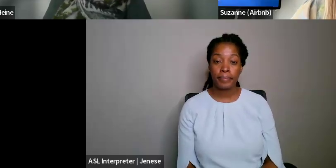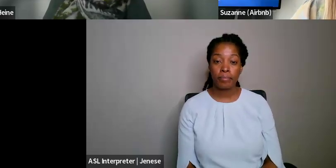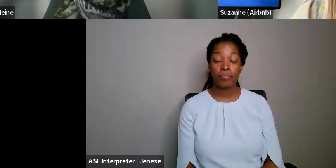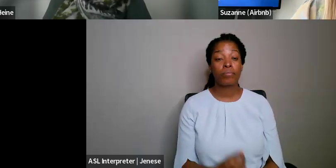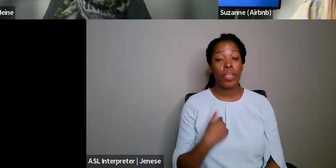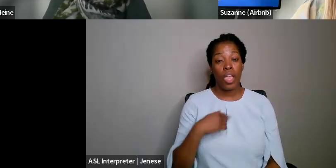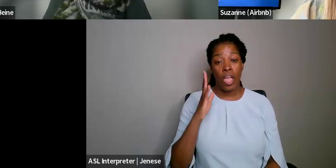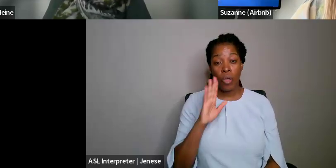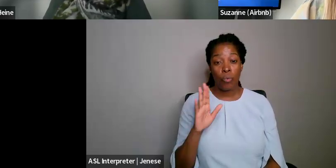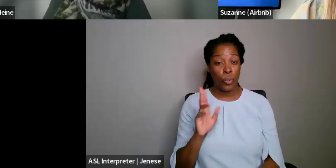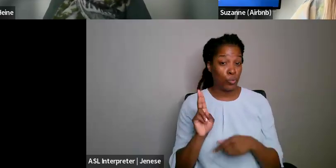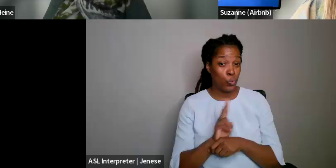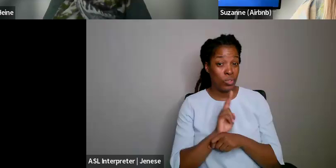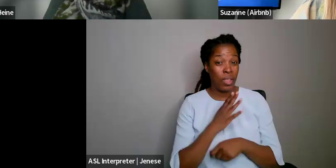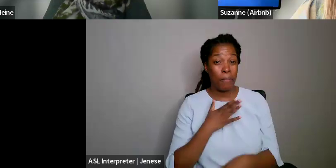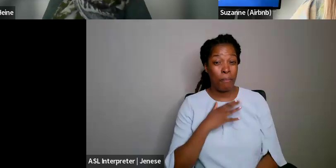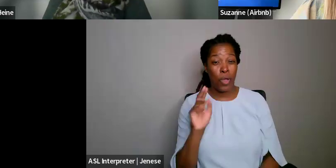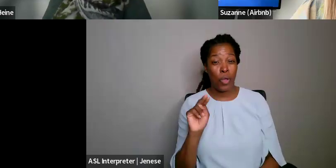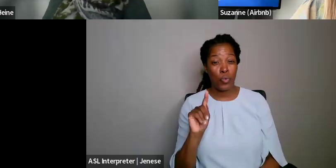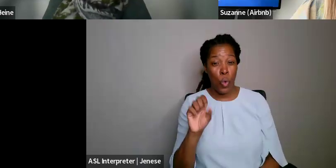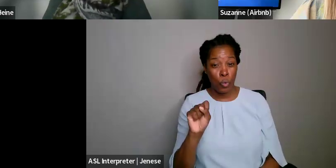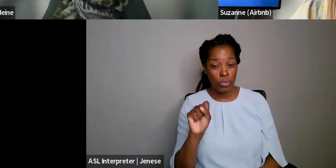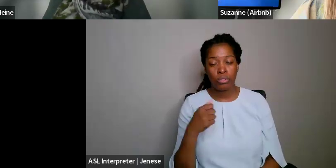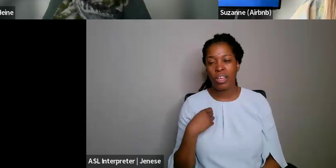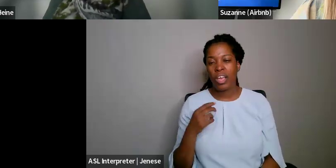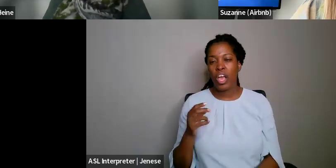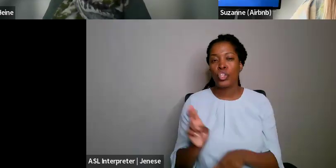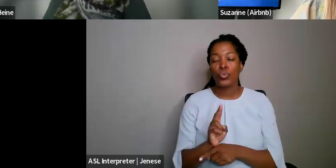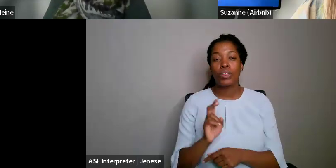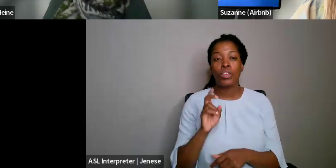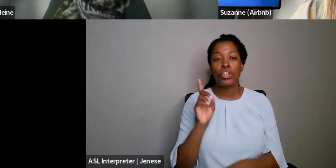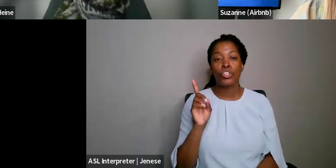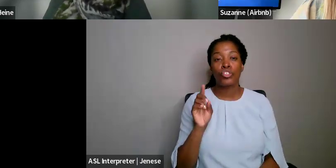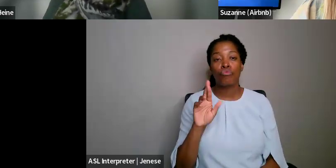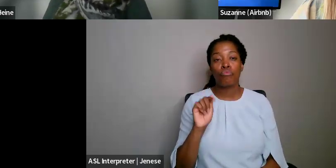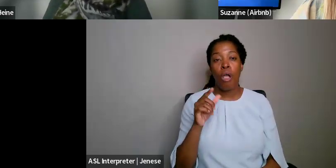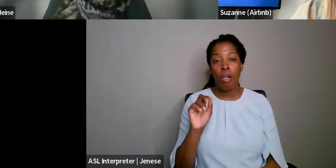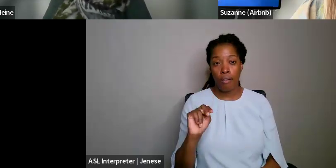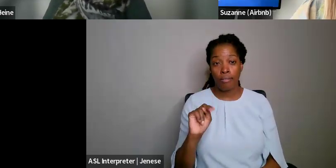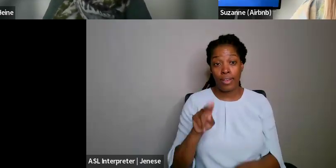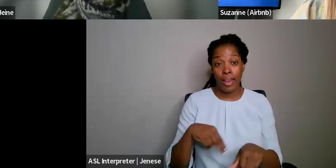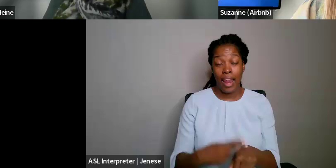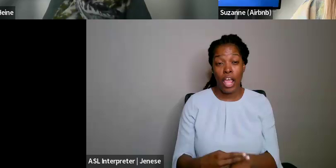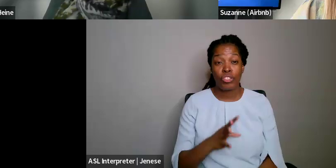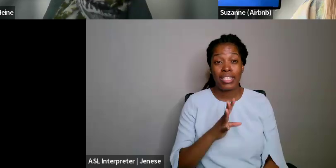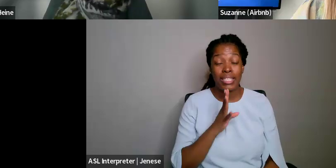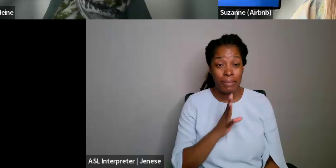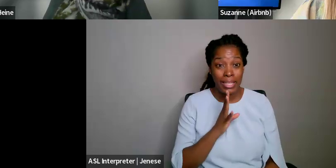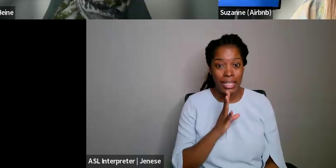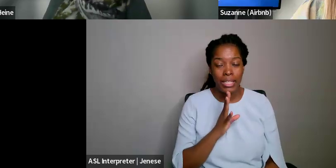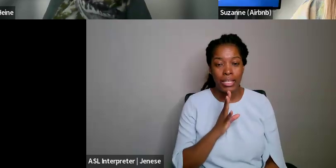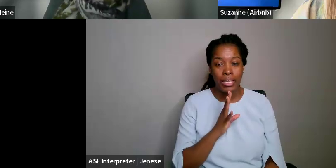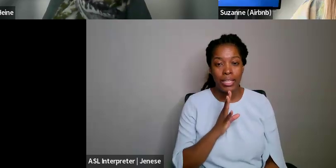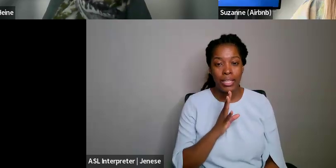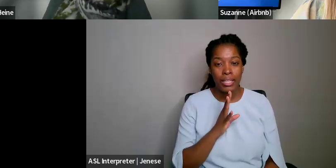maximize my notes. Please excuse me, I'm speaking to Dragon. I use Dragon as she's speaking. Some of you might use it as well. Just hold on 1 second. Wake